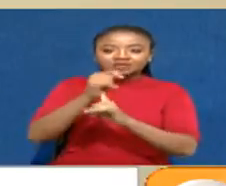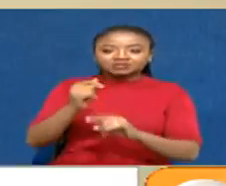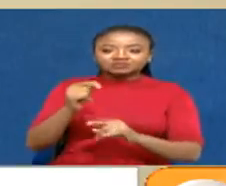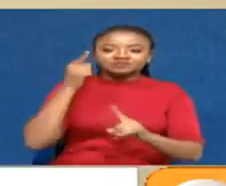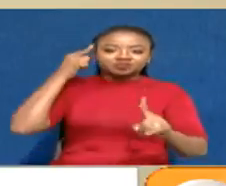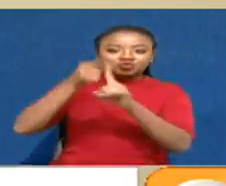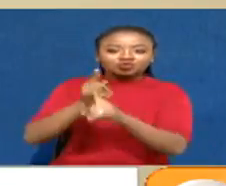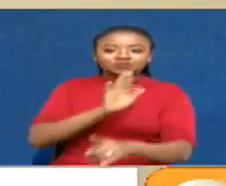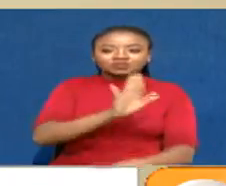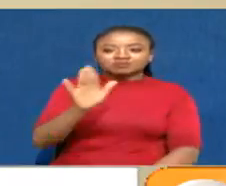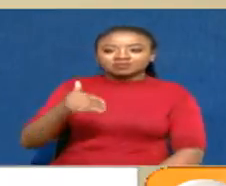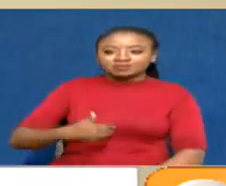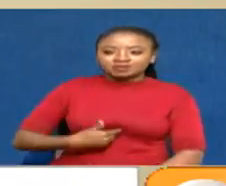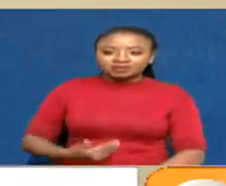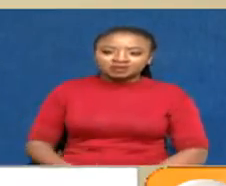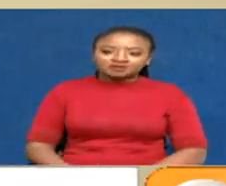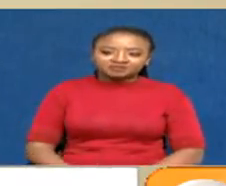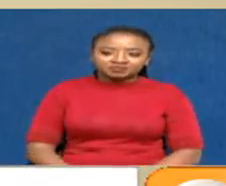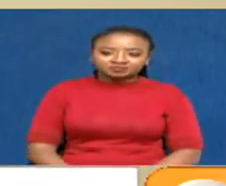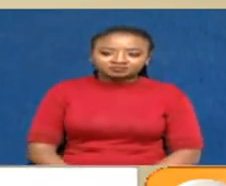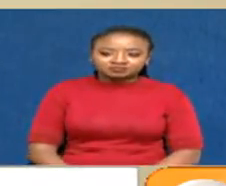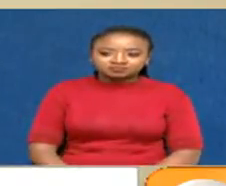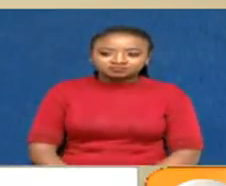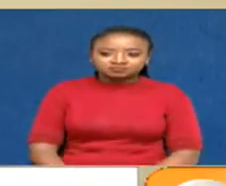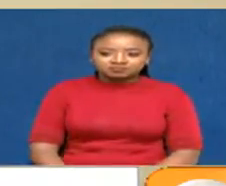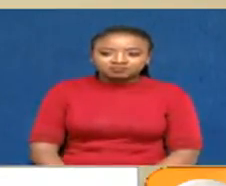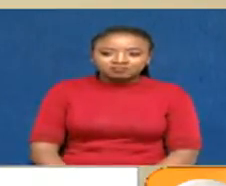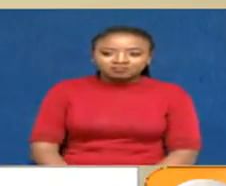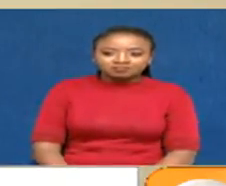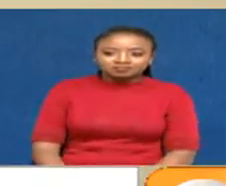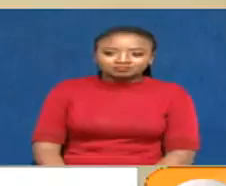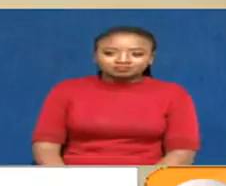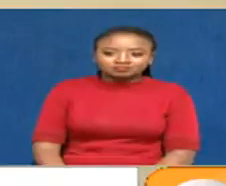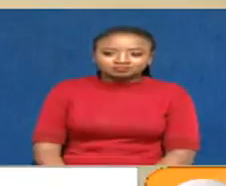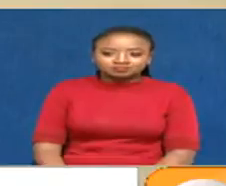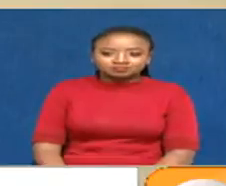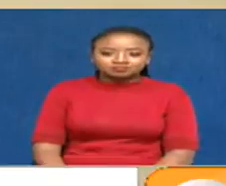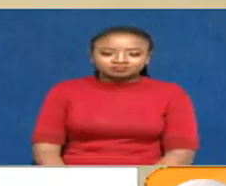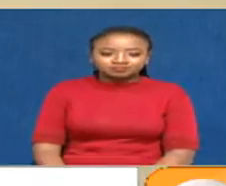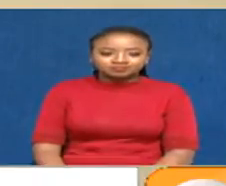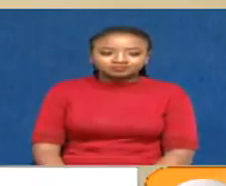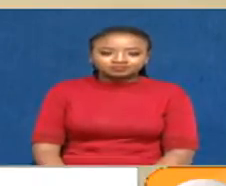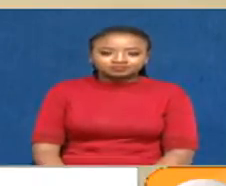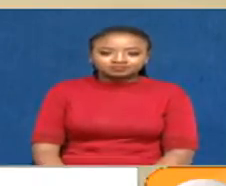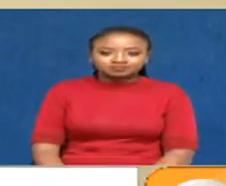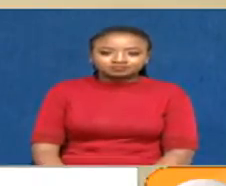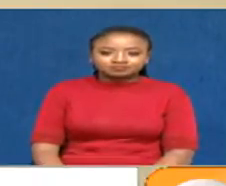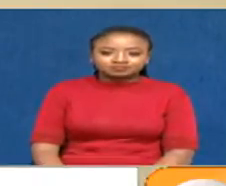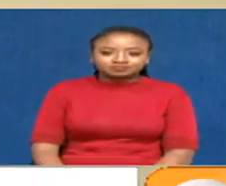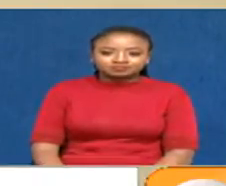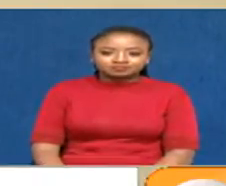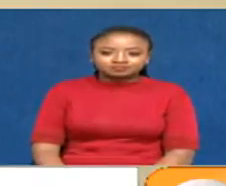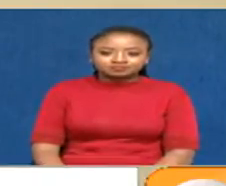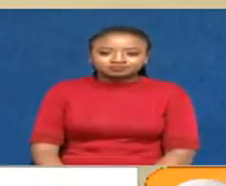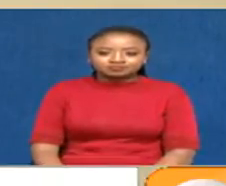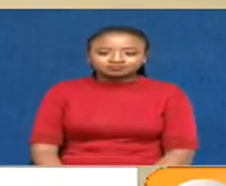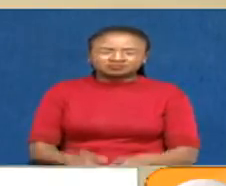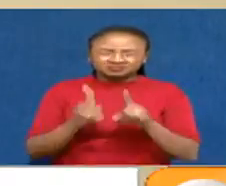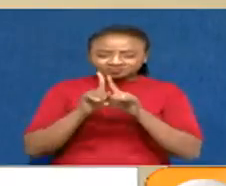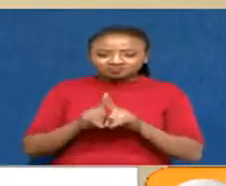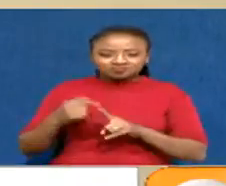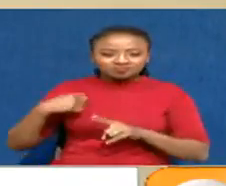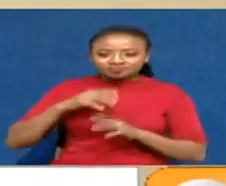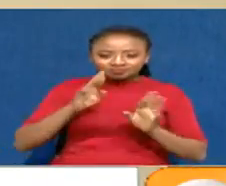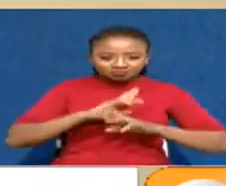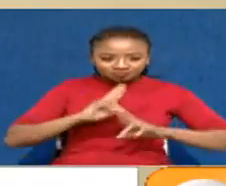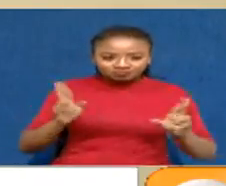So I do think there's a model for self-regulated organizations using what already exists today. And we're more than happy to explore